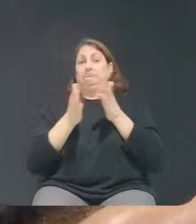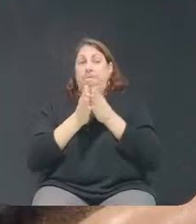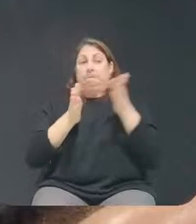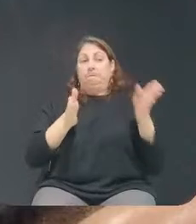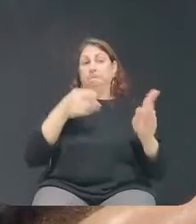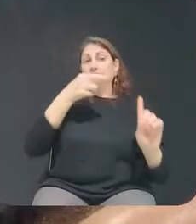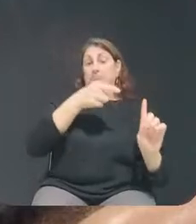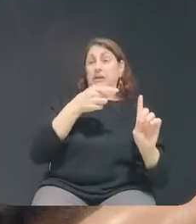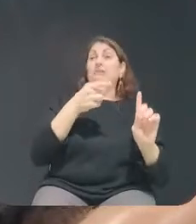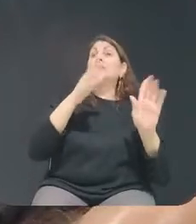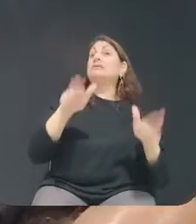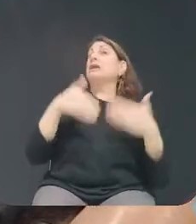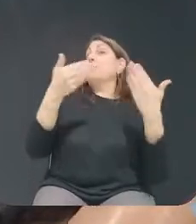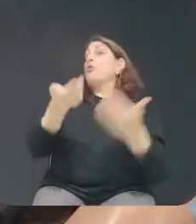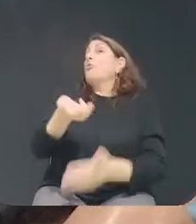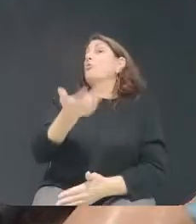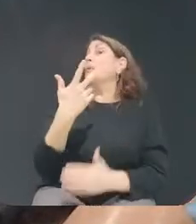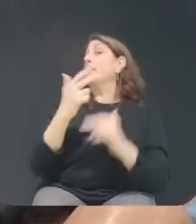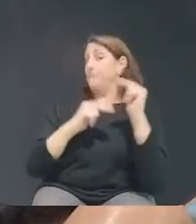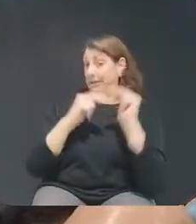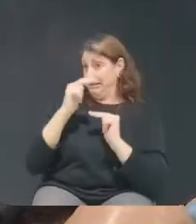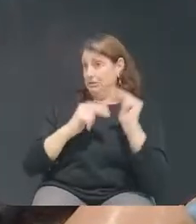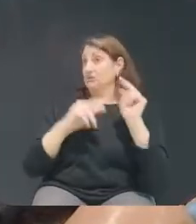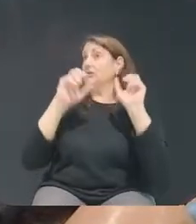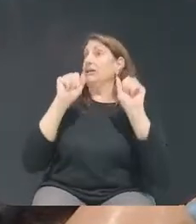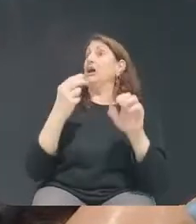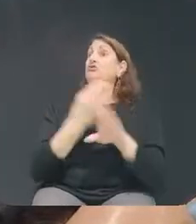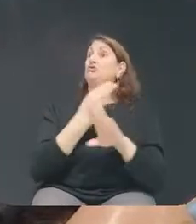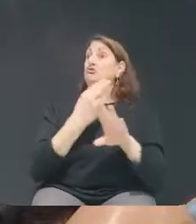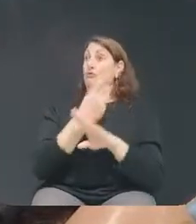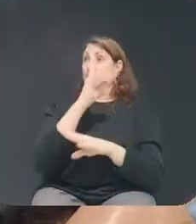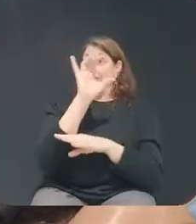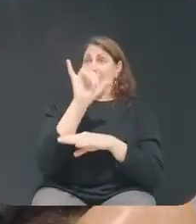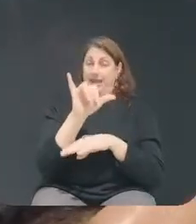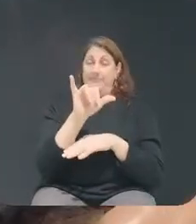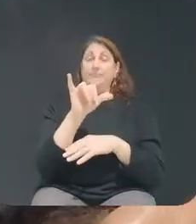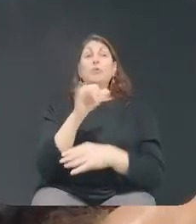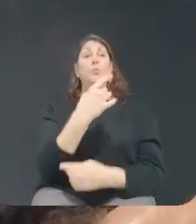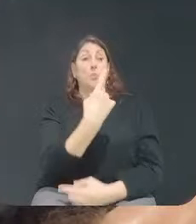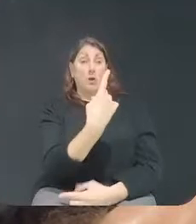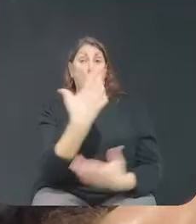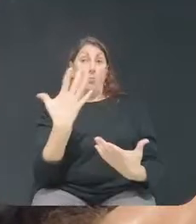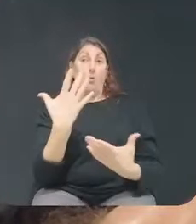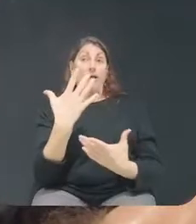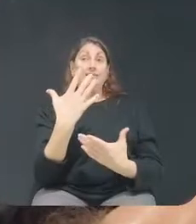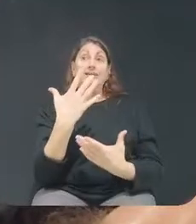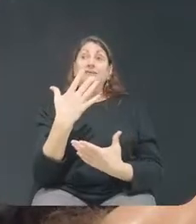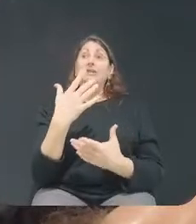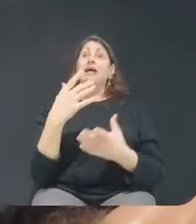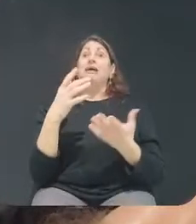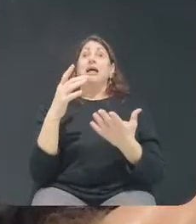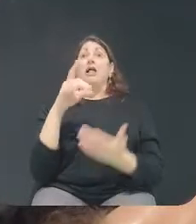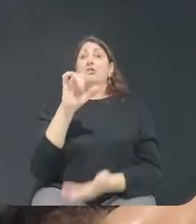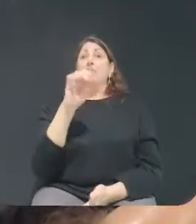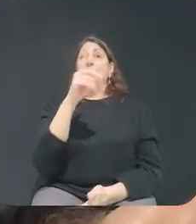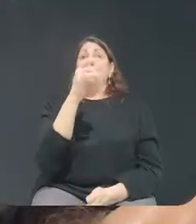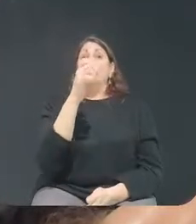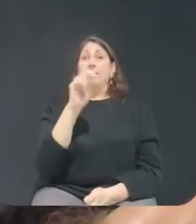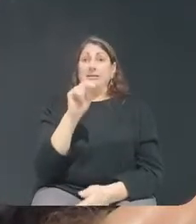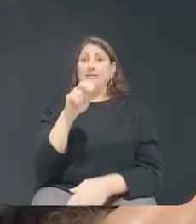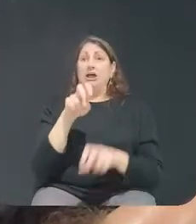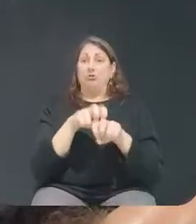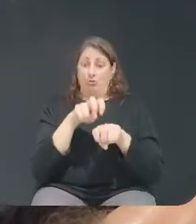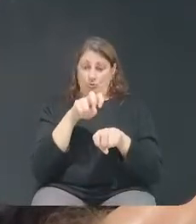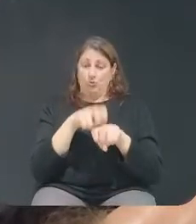three possible buildings that could be adapted to fit the need. One of them was the Lutheran Compass Mission, located in Pioneer